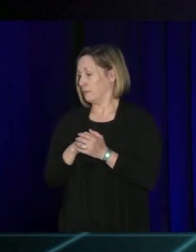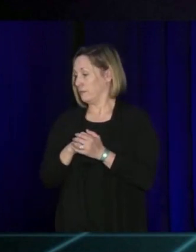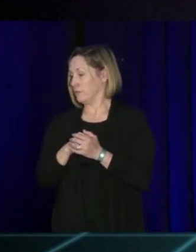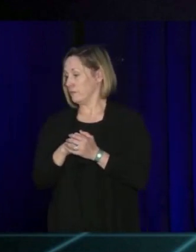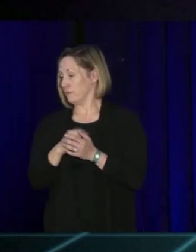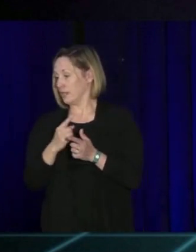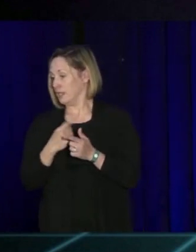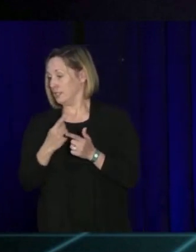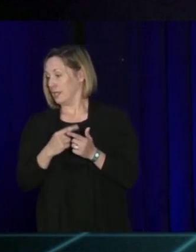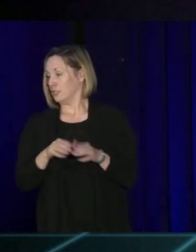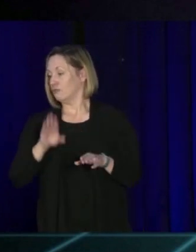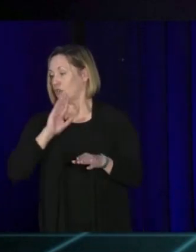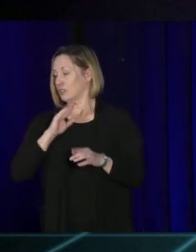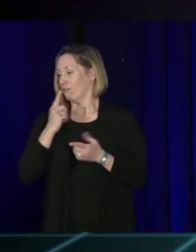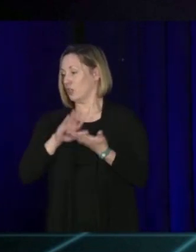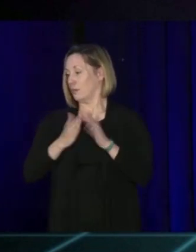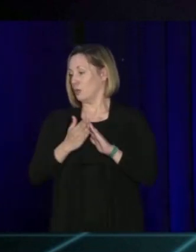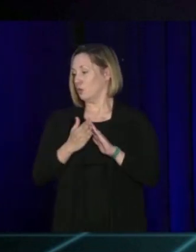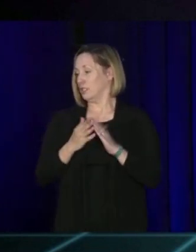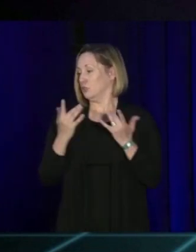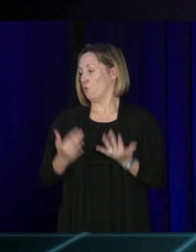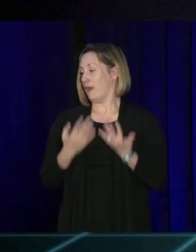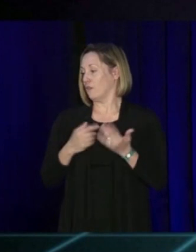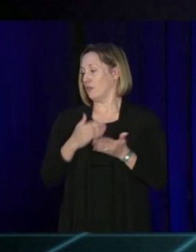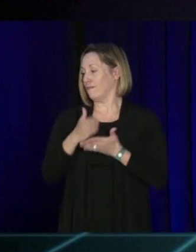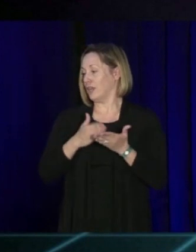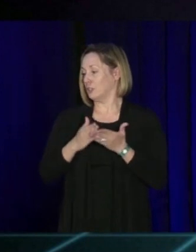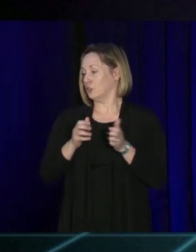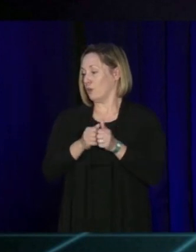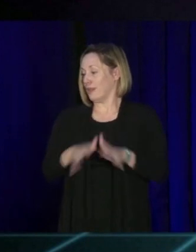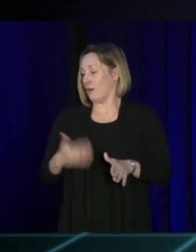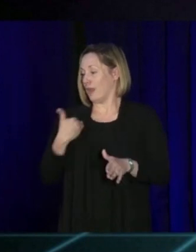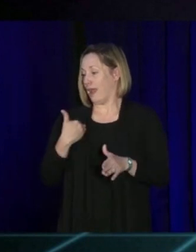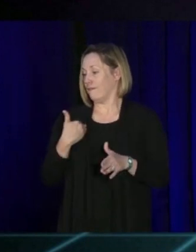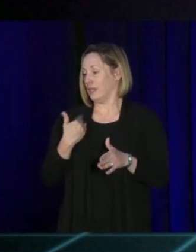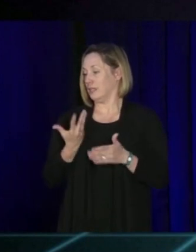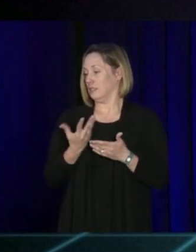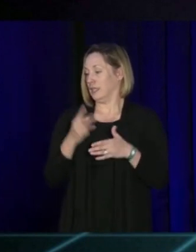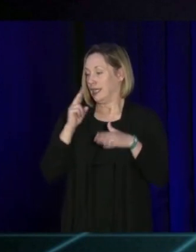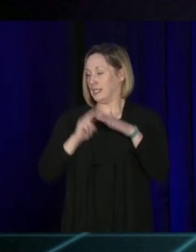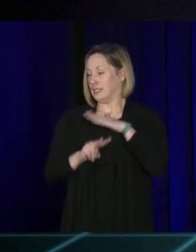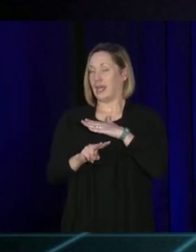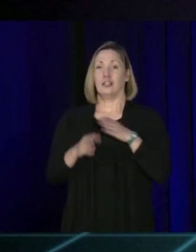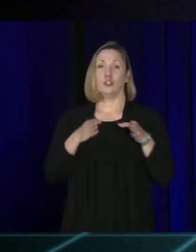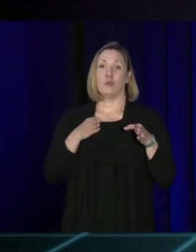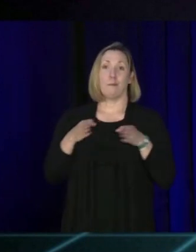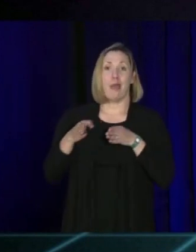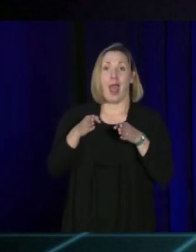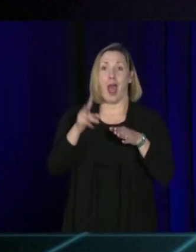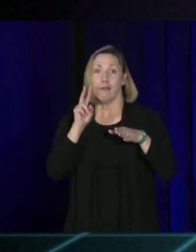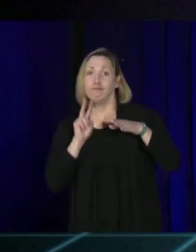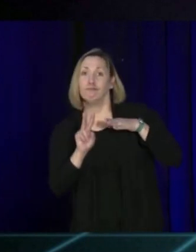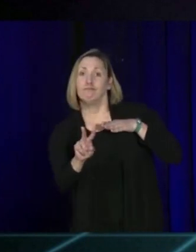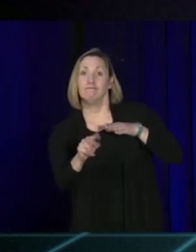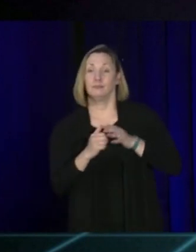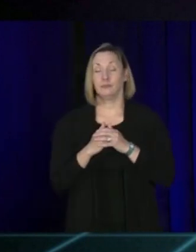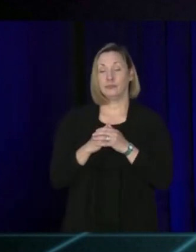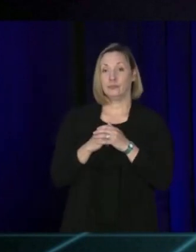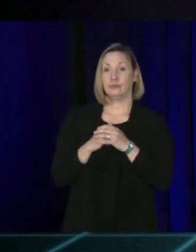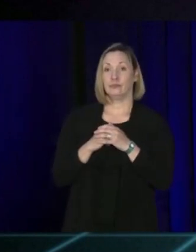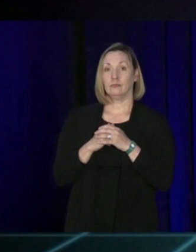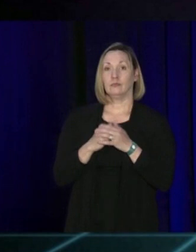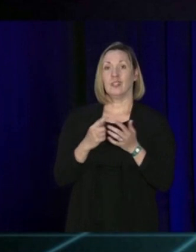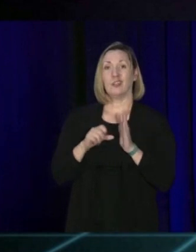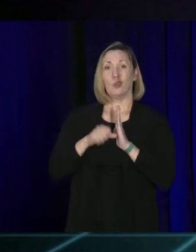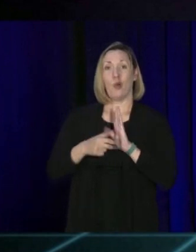for new features without having insight into the paths we're exploring. And they also highlight